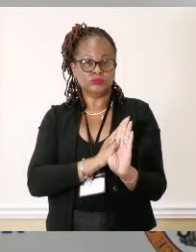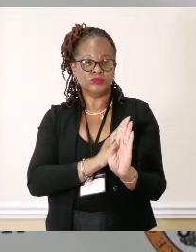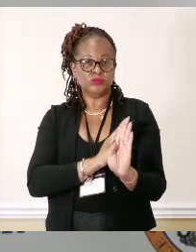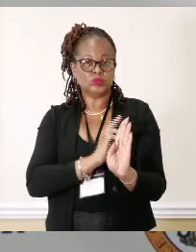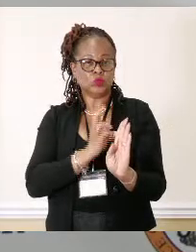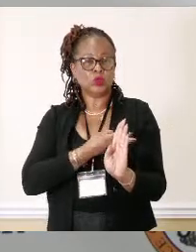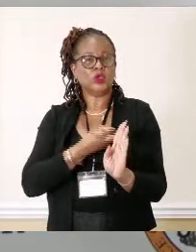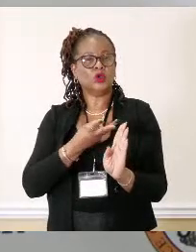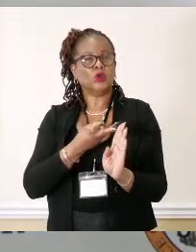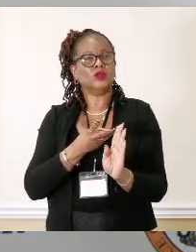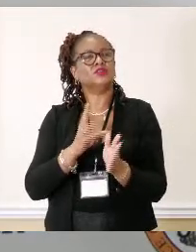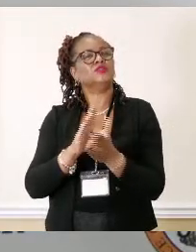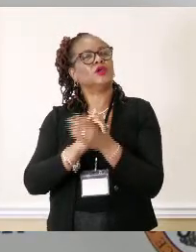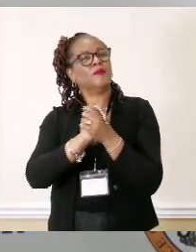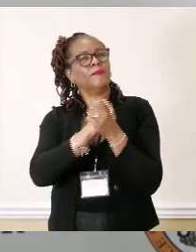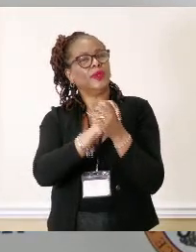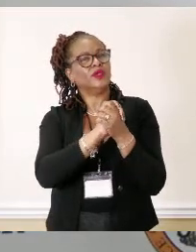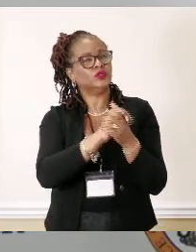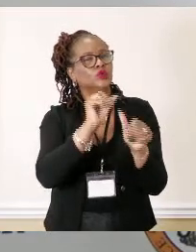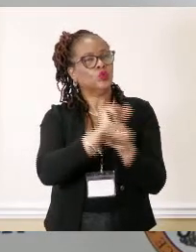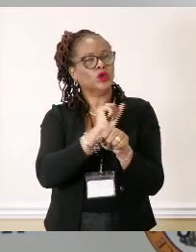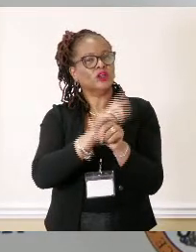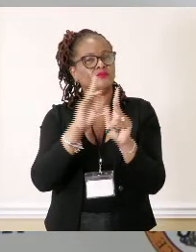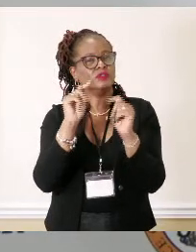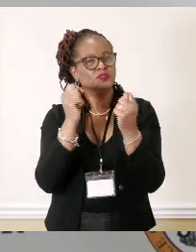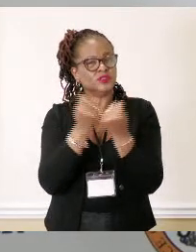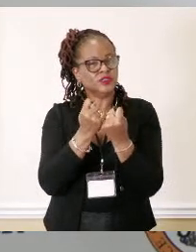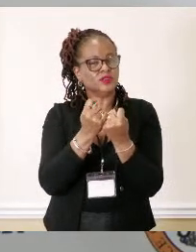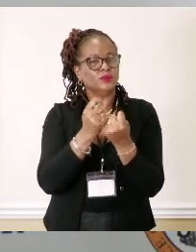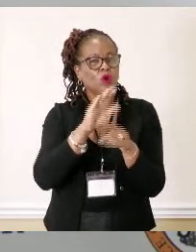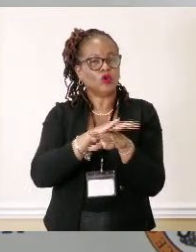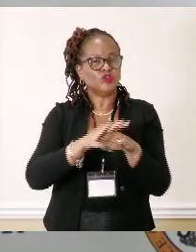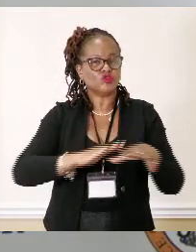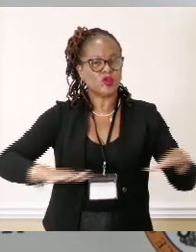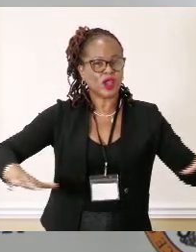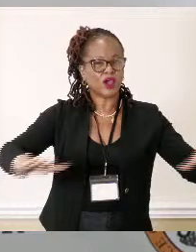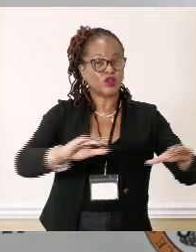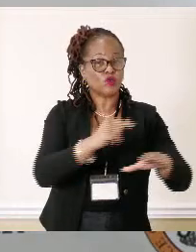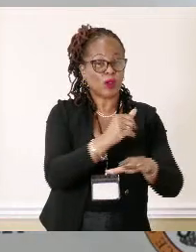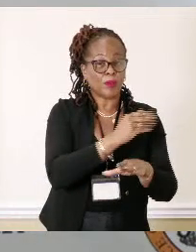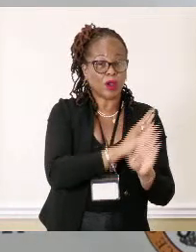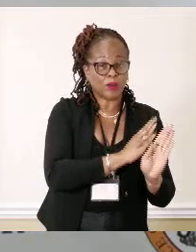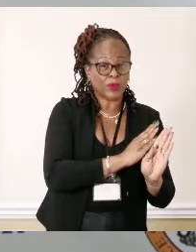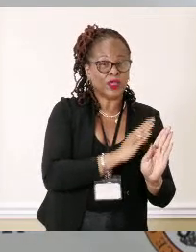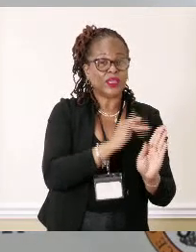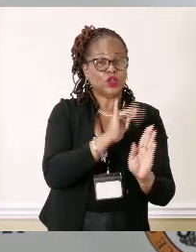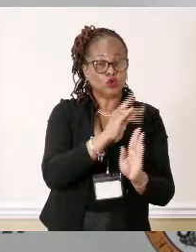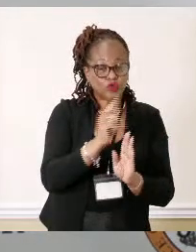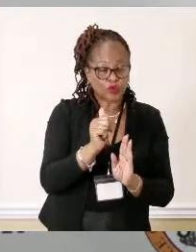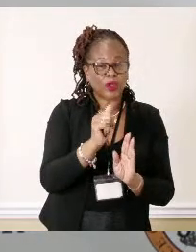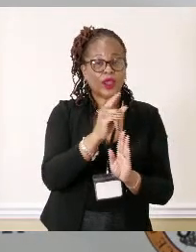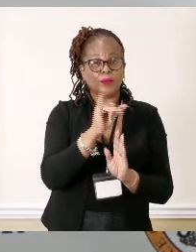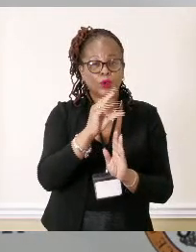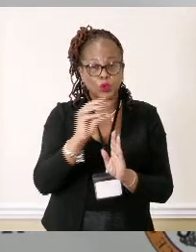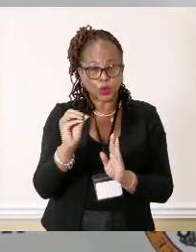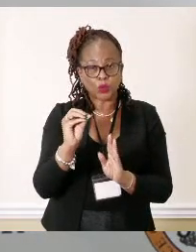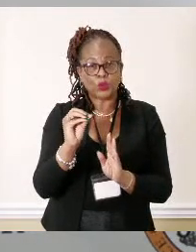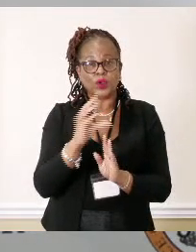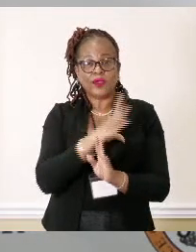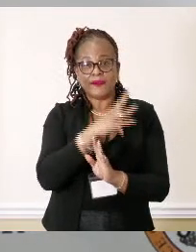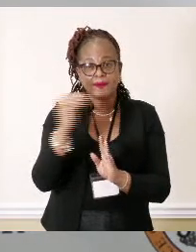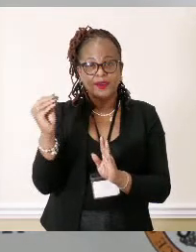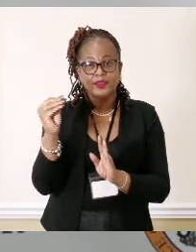We want to commend the work of the local teams on the ground in Grand Bahama, Eleuthera, and Abaco,